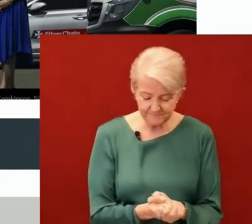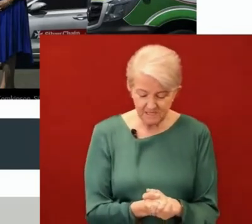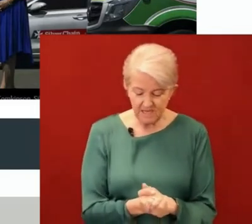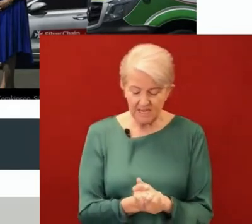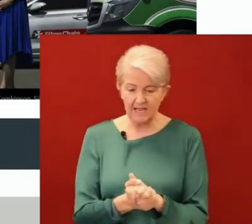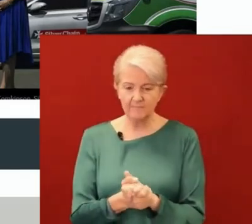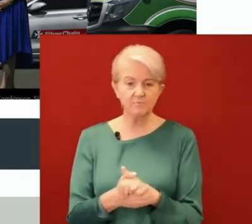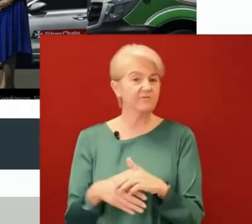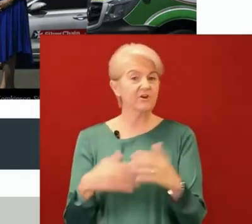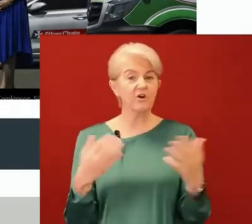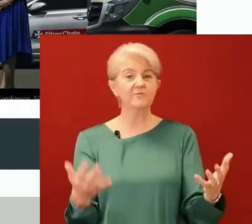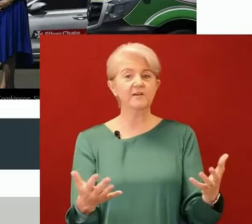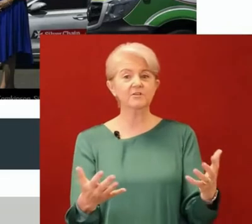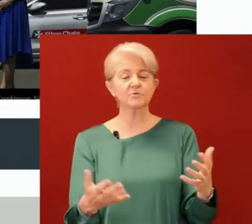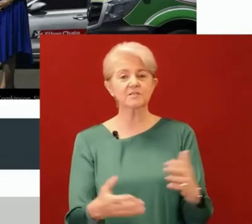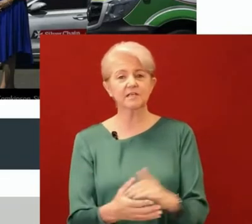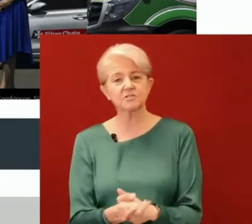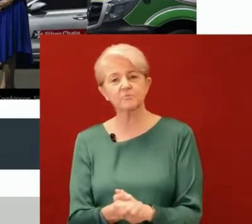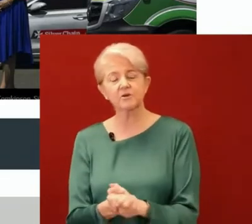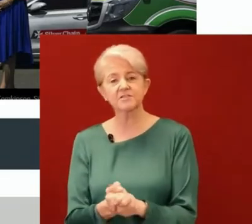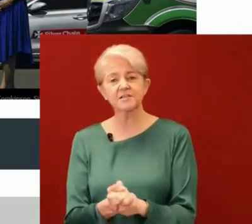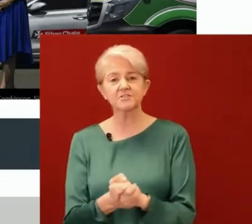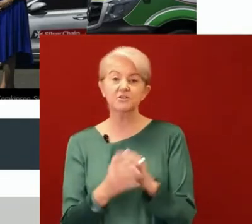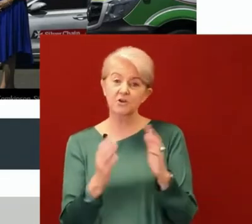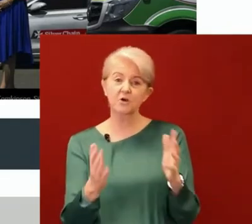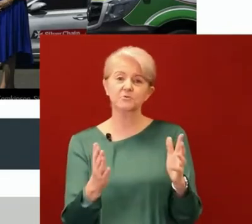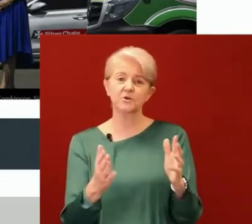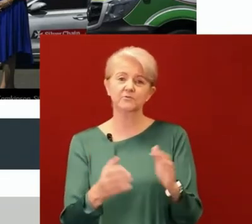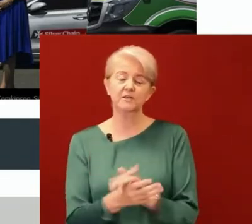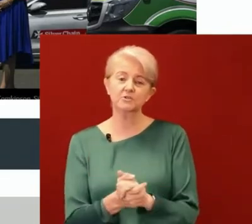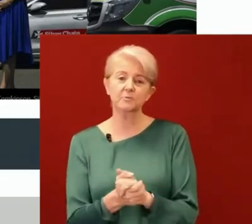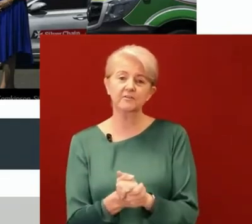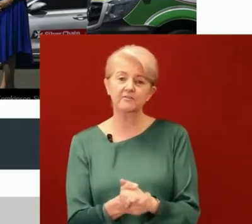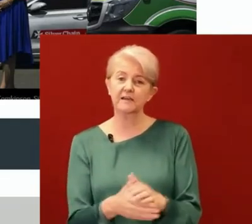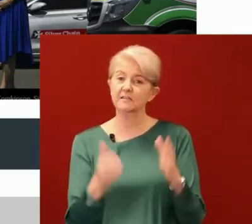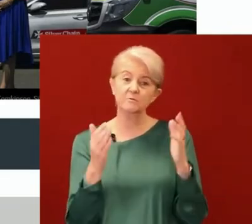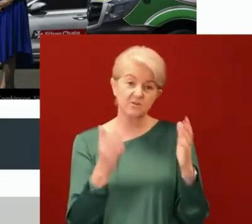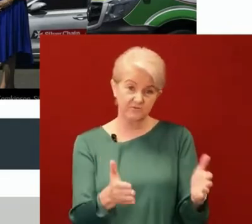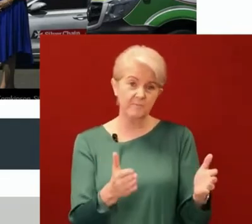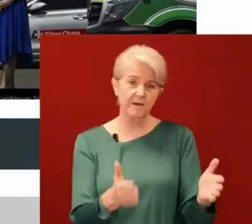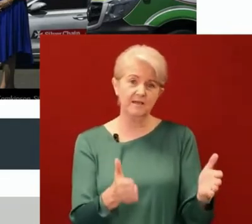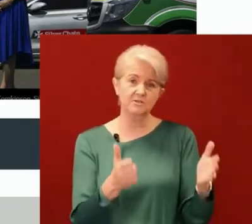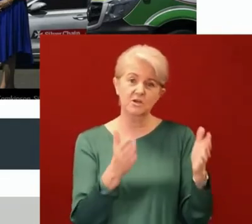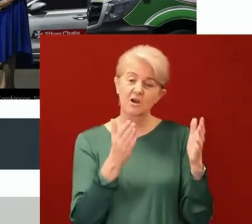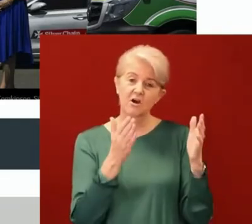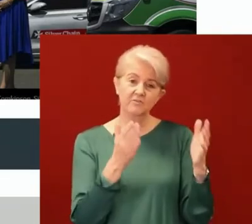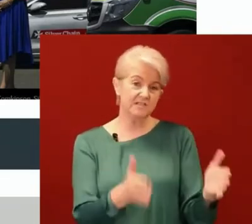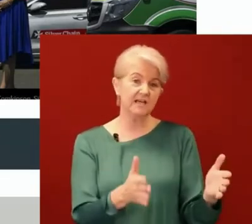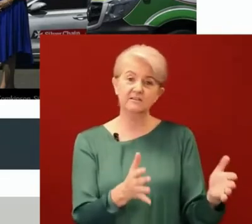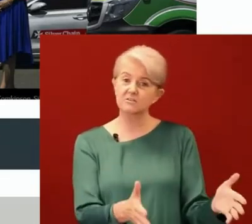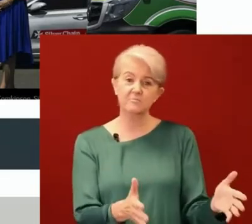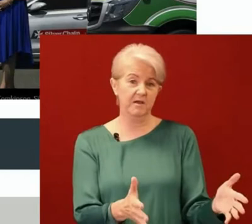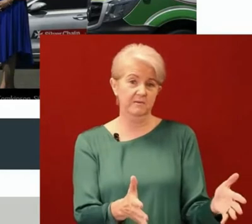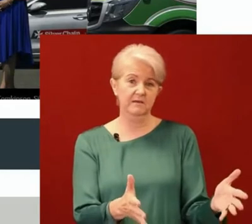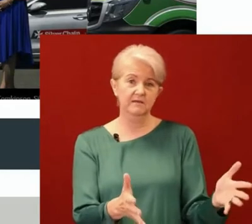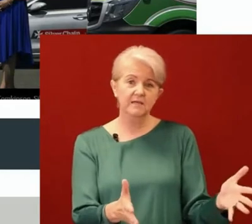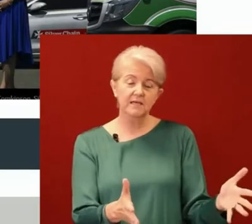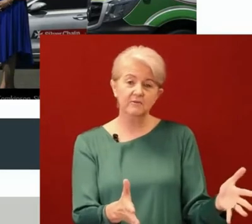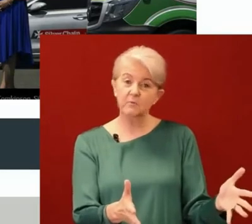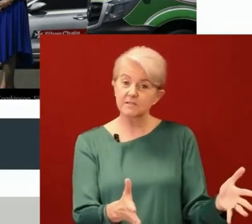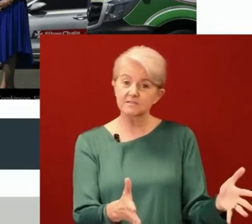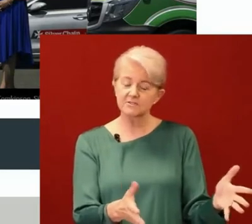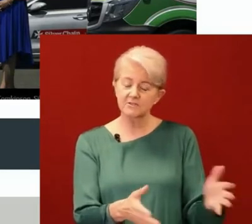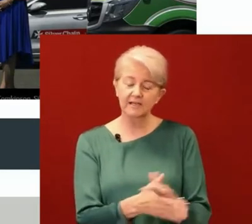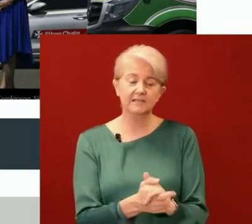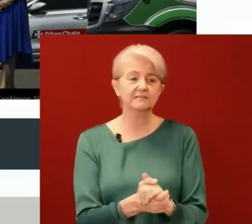Police. It was a very confidential selection process, and you know it was confidential by the fact that it was on the front page of the daily newspaper